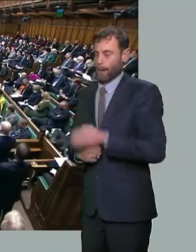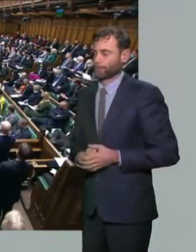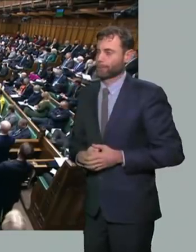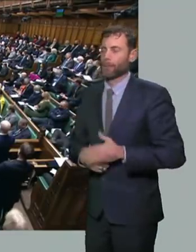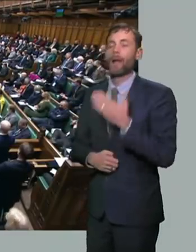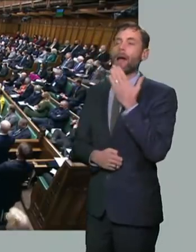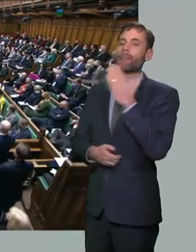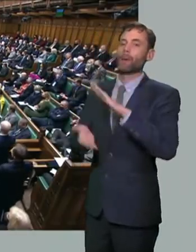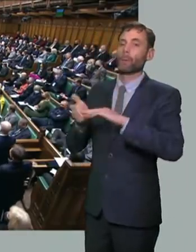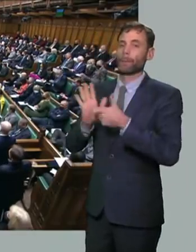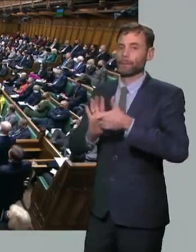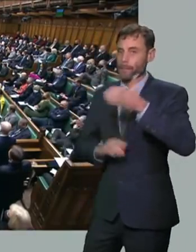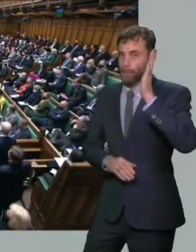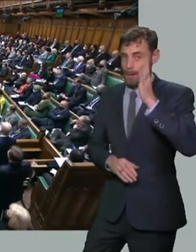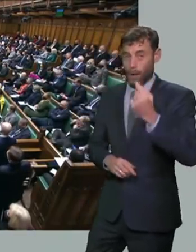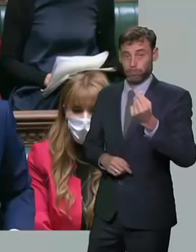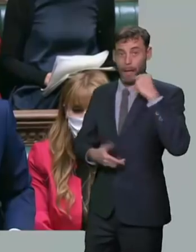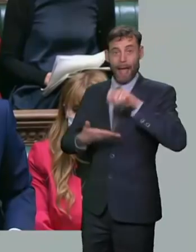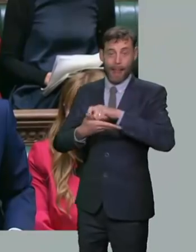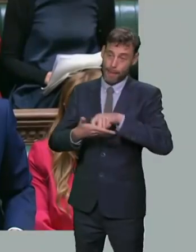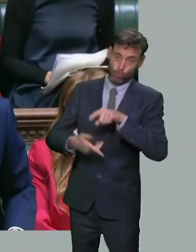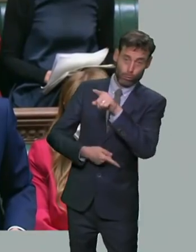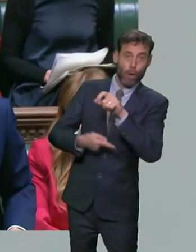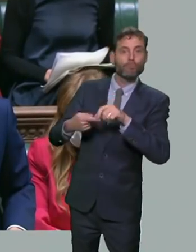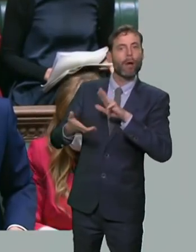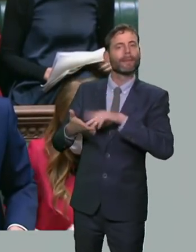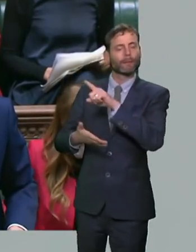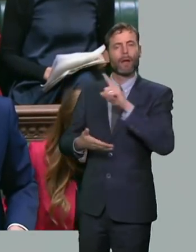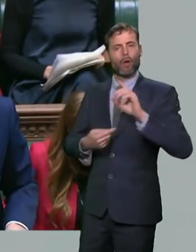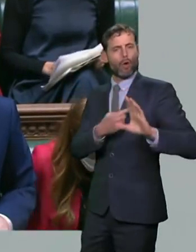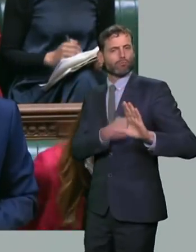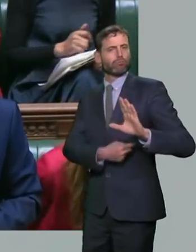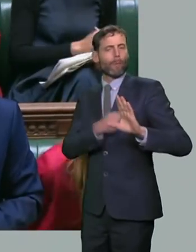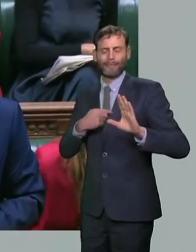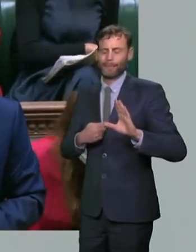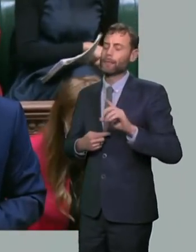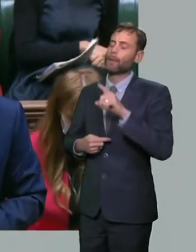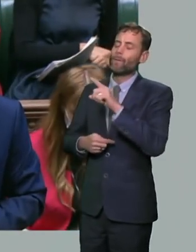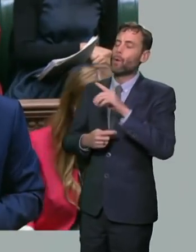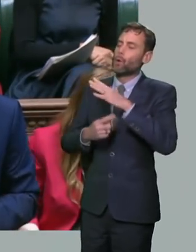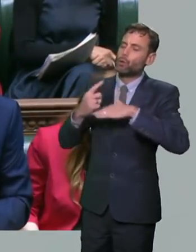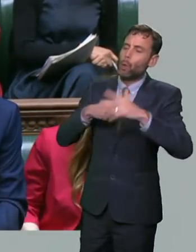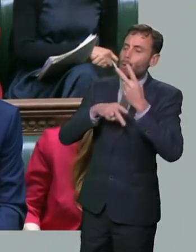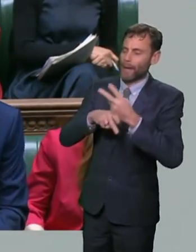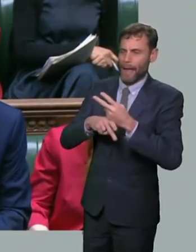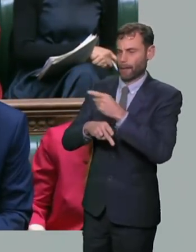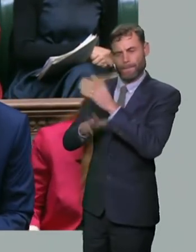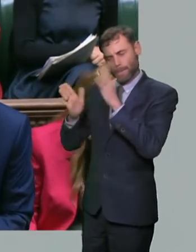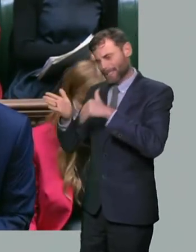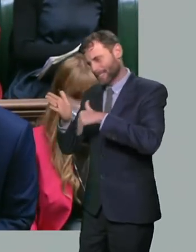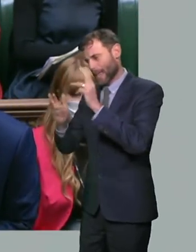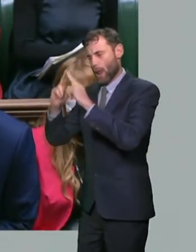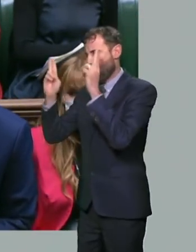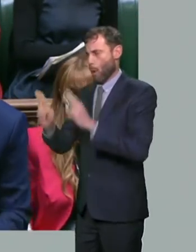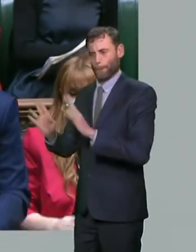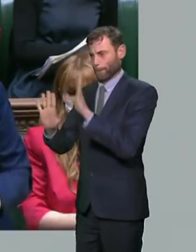Thank you, Mr. Speaker. At the last election, the Prime Minister promised that nobody would have to sell their home to pay for care. That's another broken